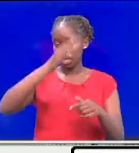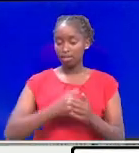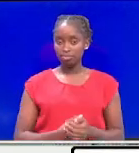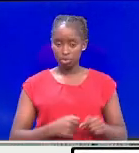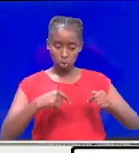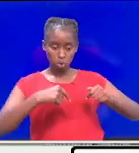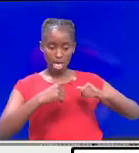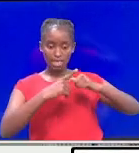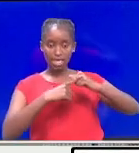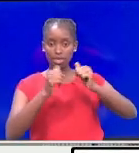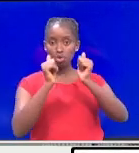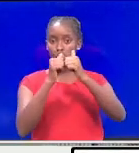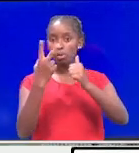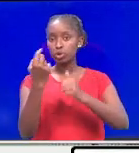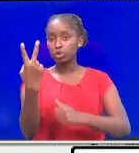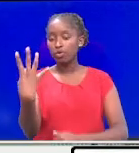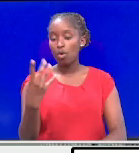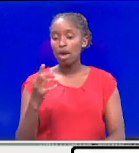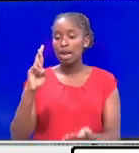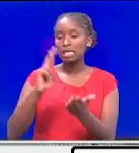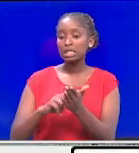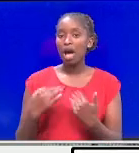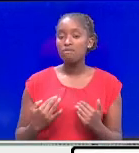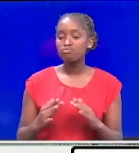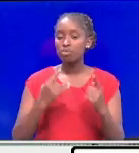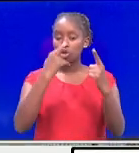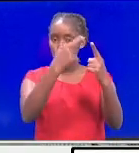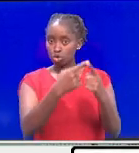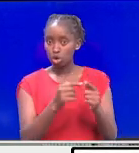October 2024, registered a total of